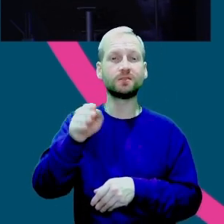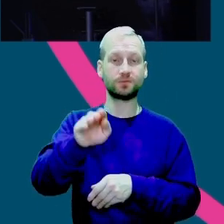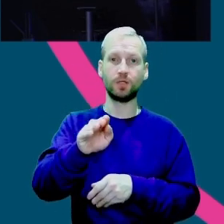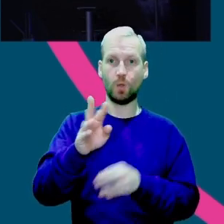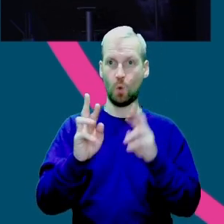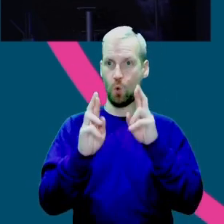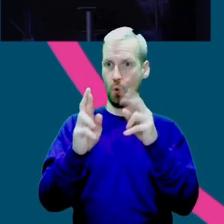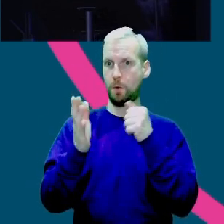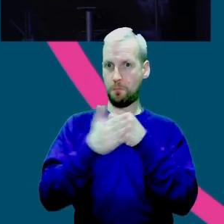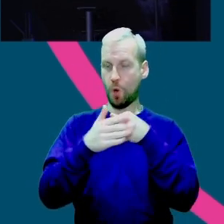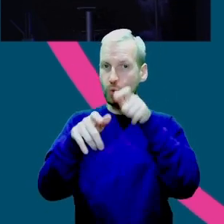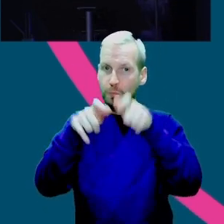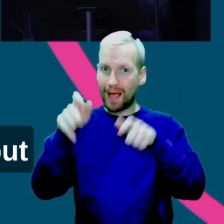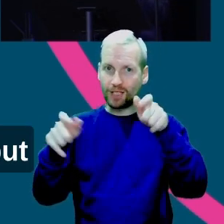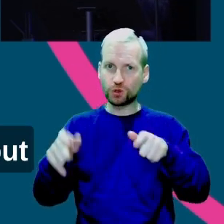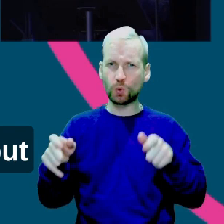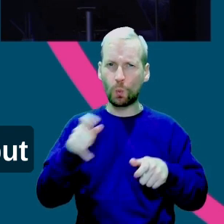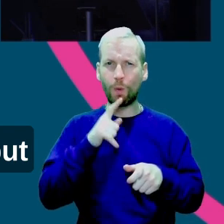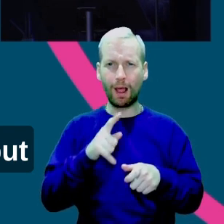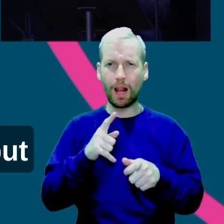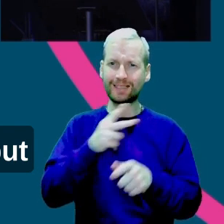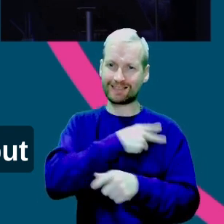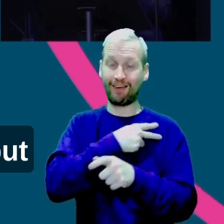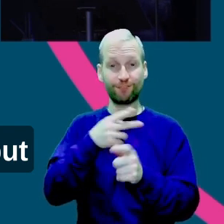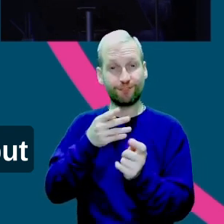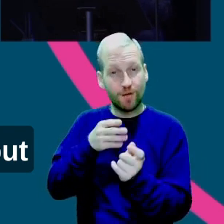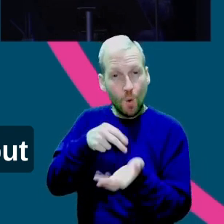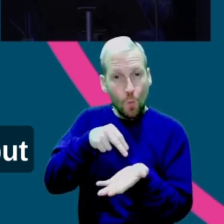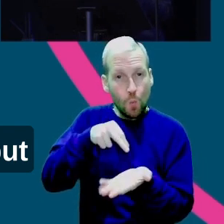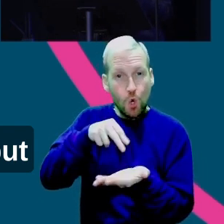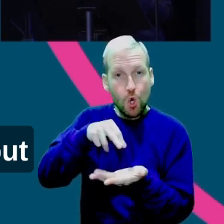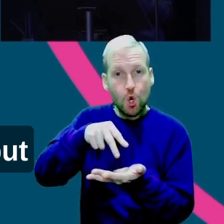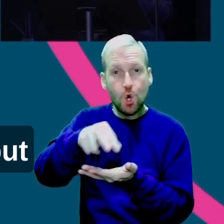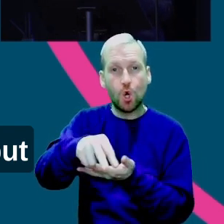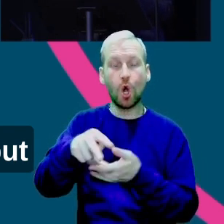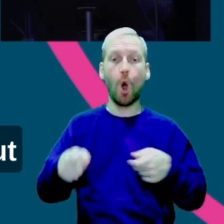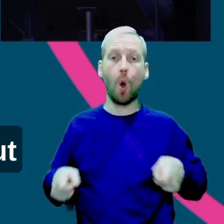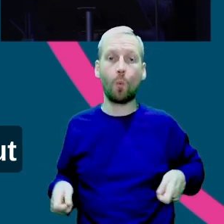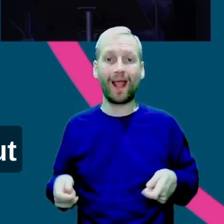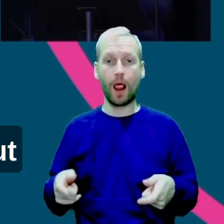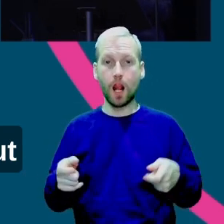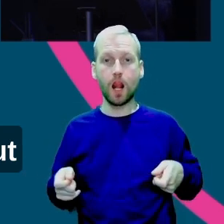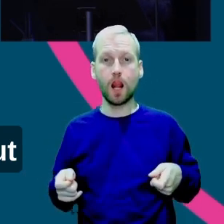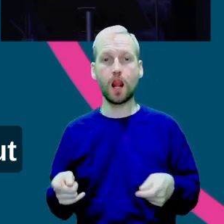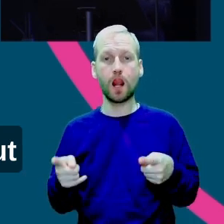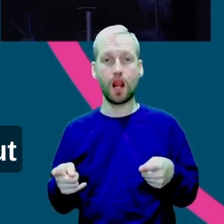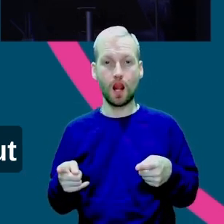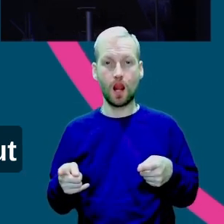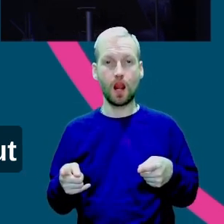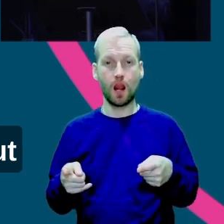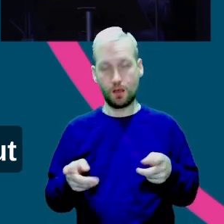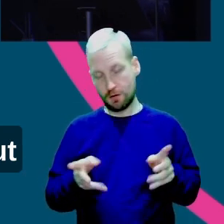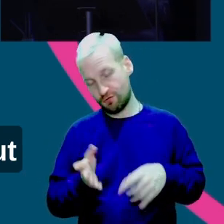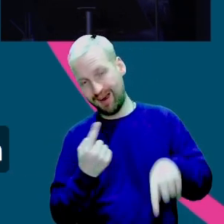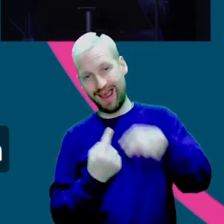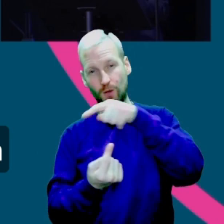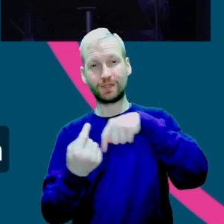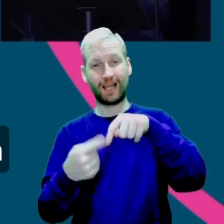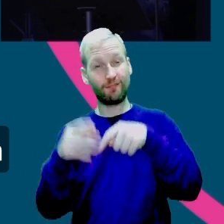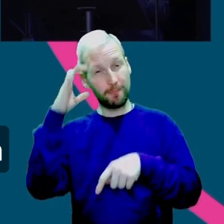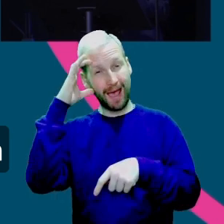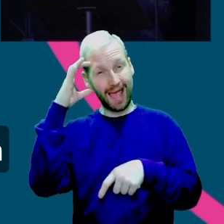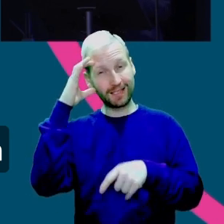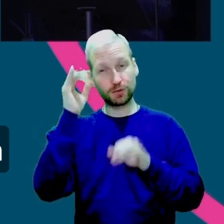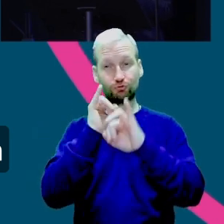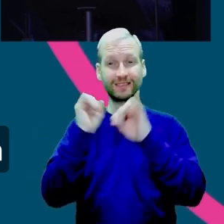we're hoping most patients will be able to, and staff will be able to walk or be wheeled around, but if they are restricted to bed, if we're talking about a critical